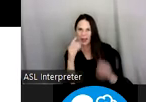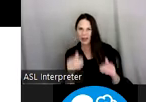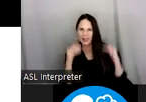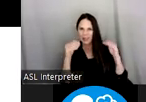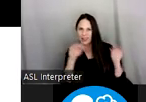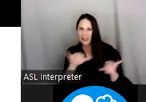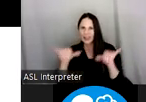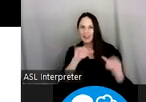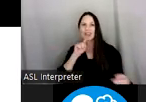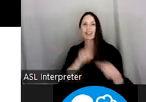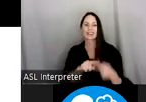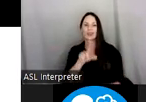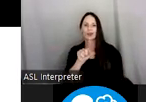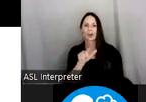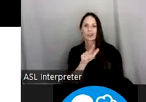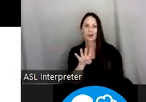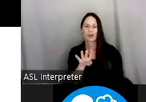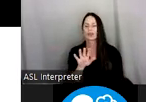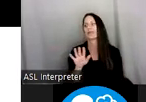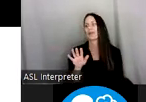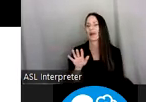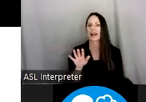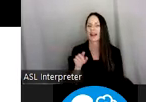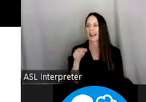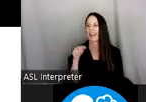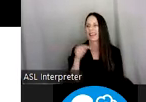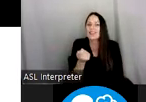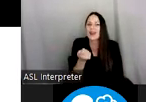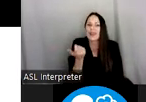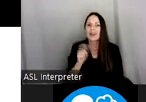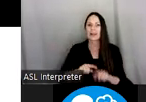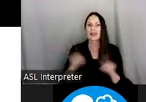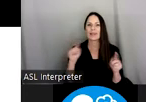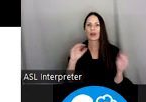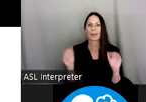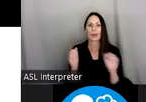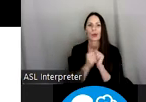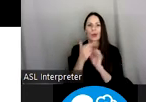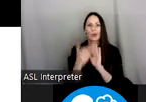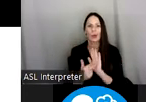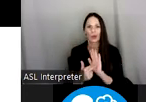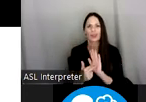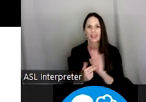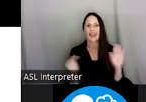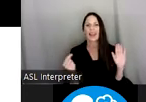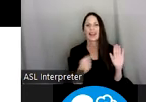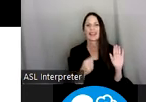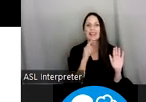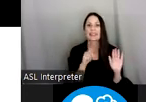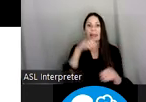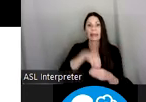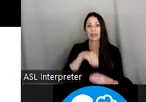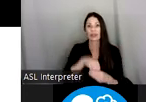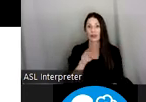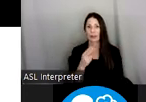Well, these are just a heads up, these are a little different than rules, right? And this is the internal